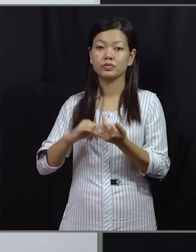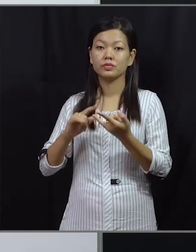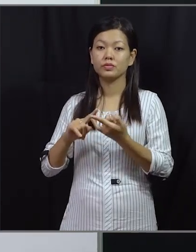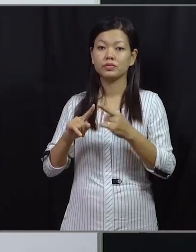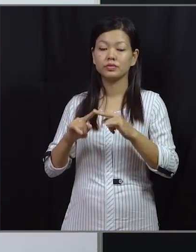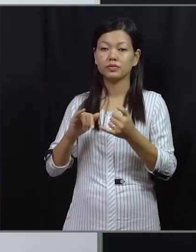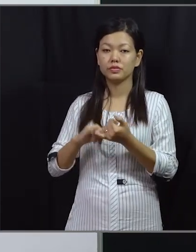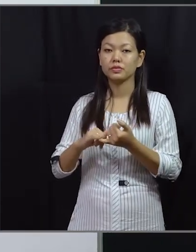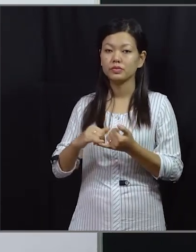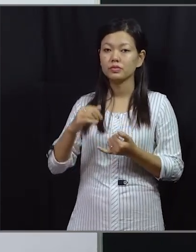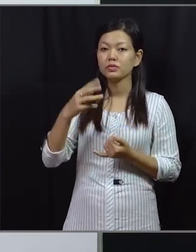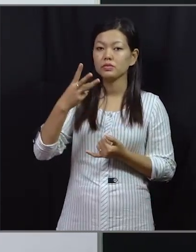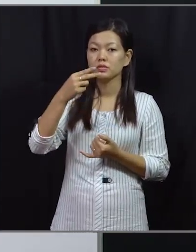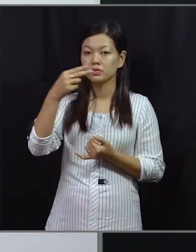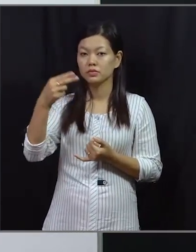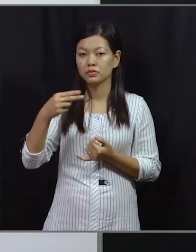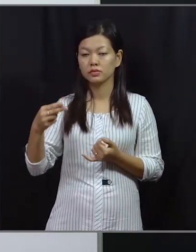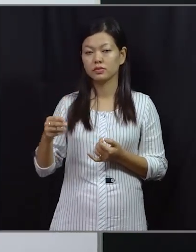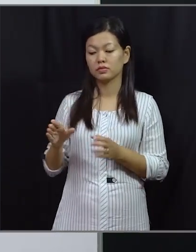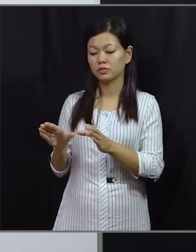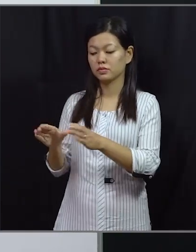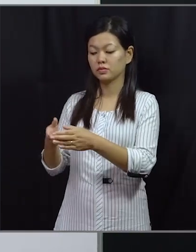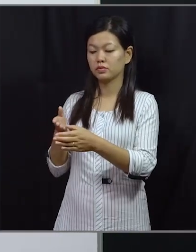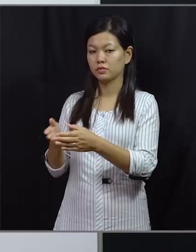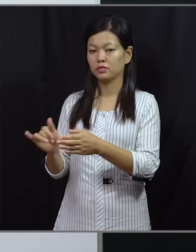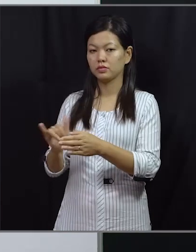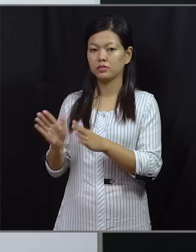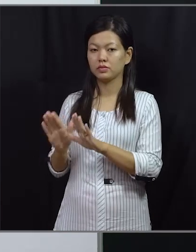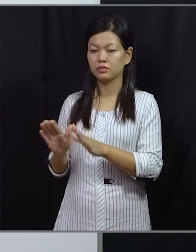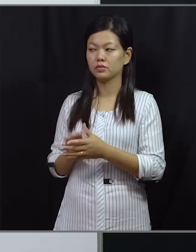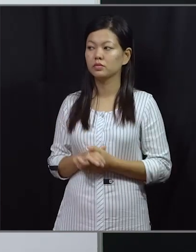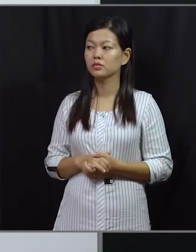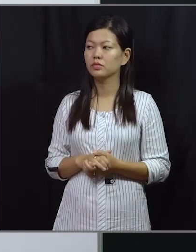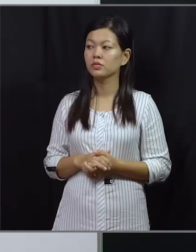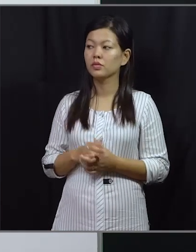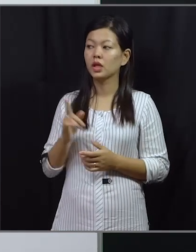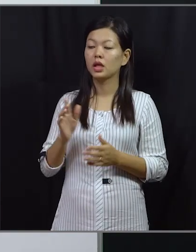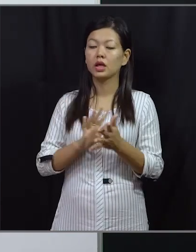Empty set or void set or null set. It is denoted by